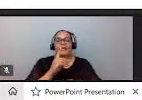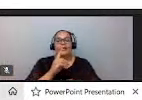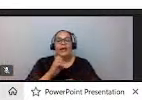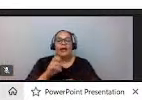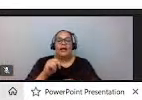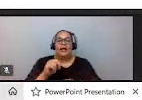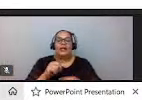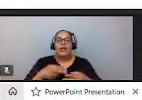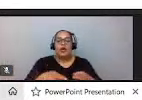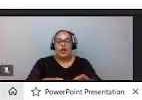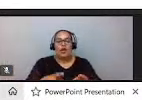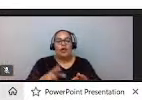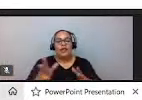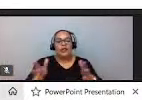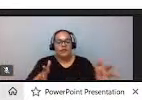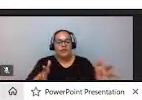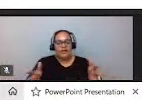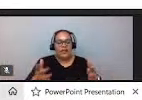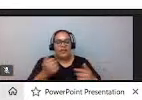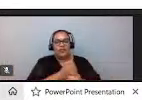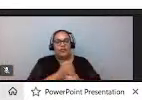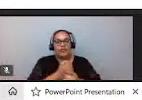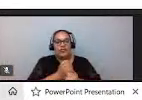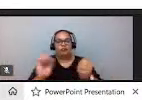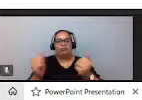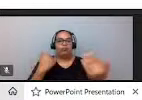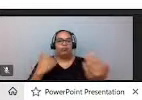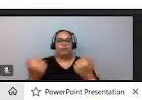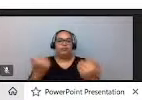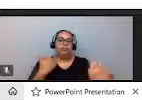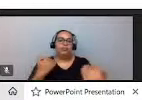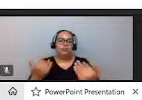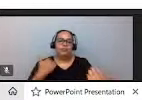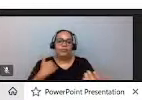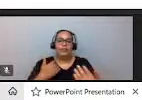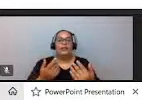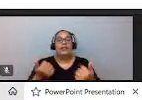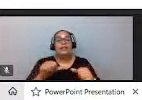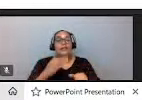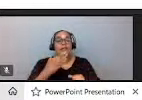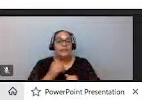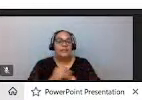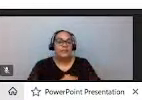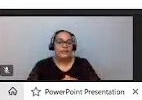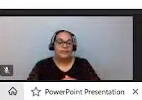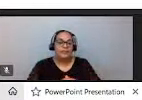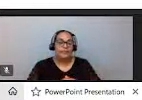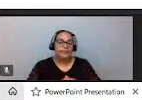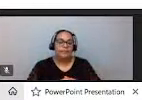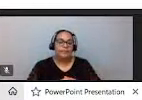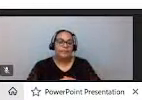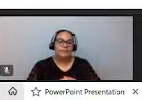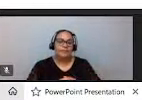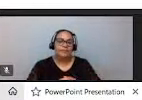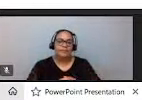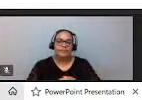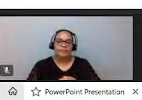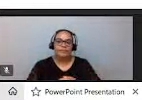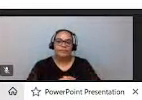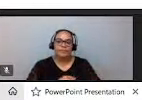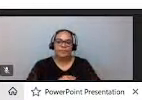facilitate the interim truck staging facility that we have we can move to the next slide please for you